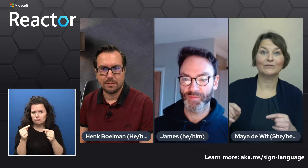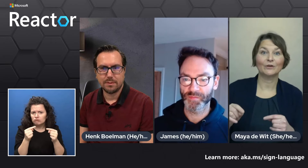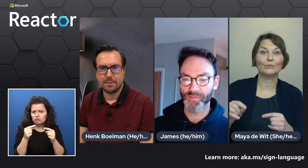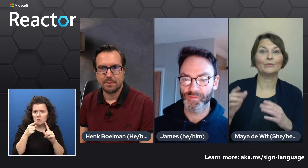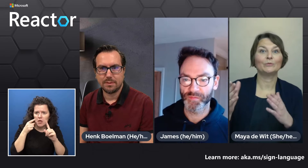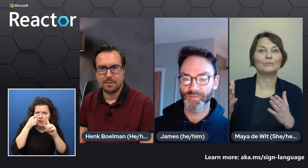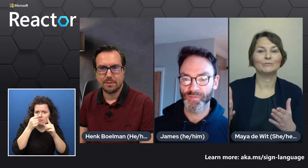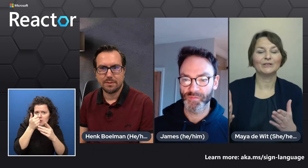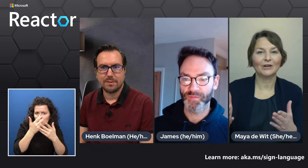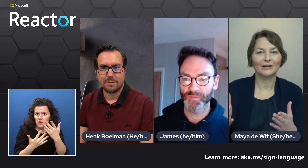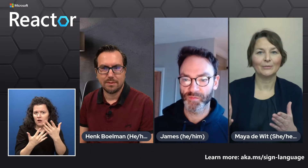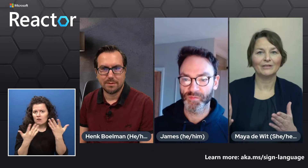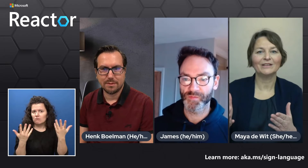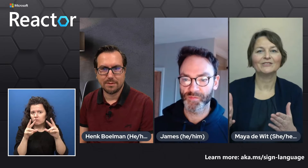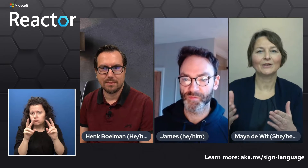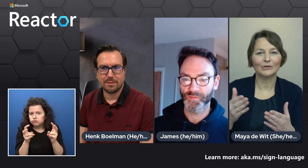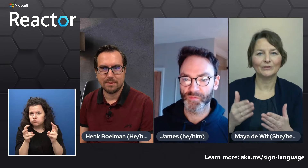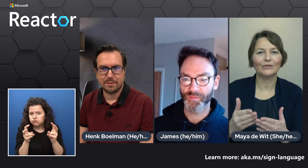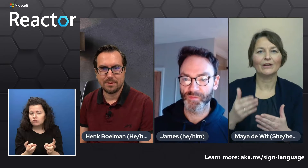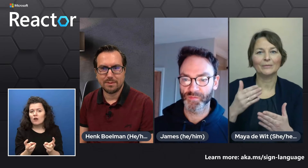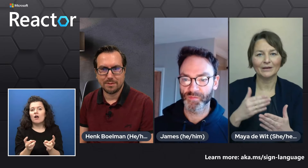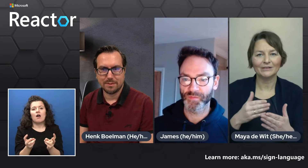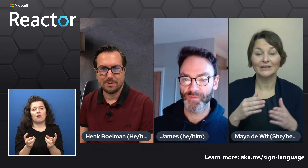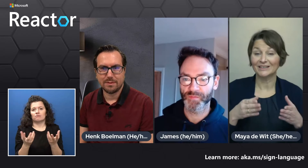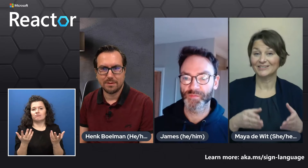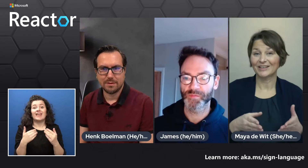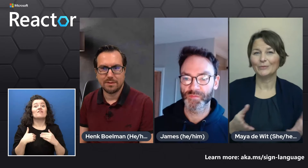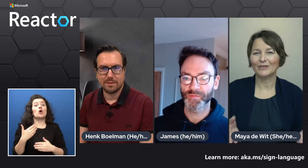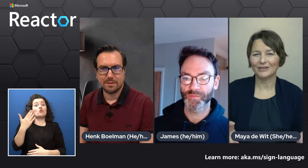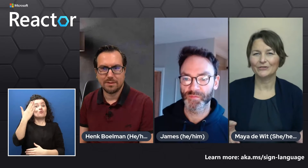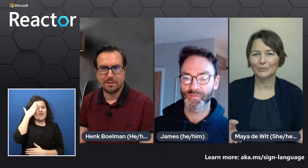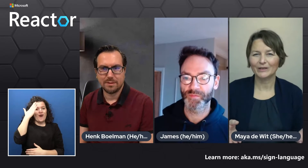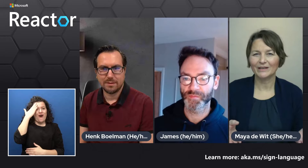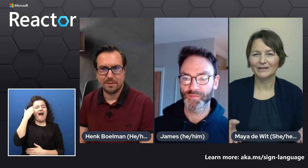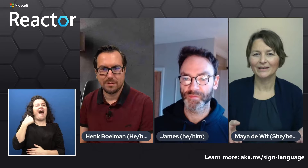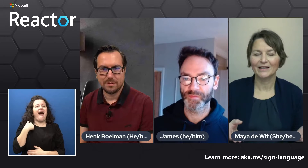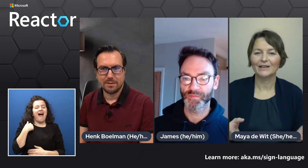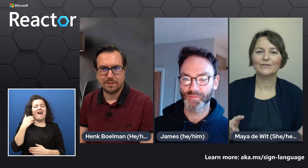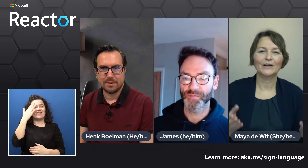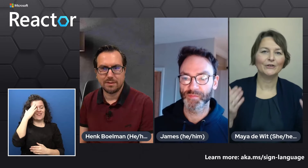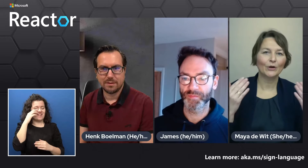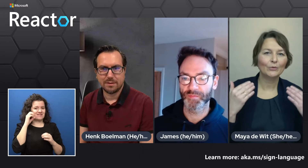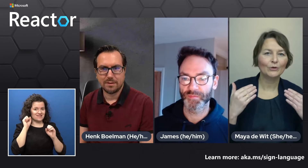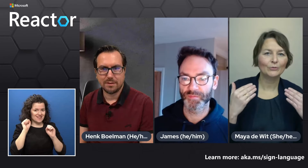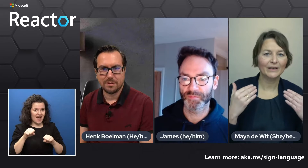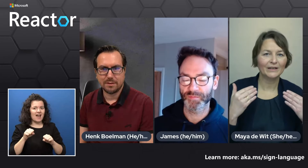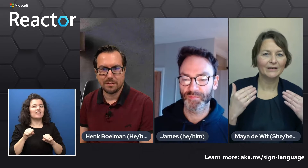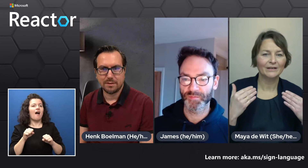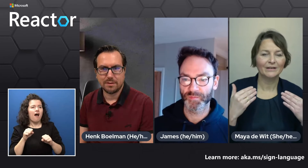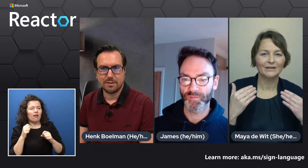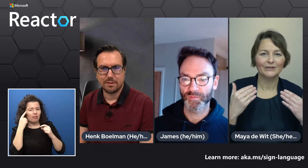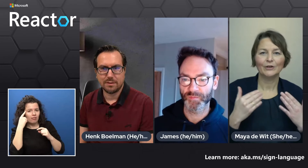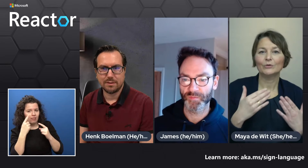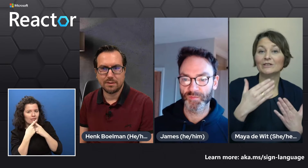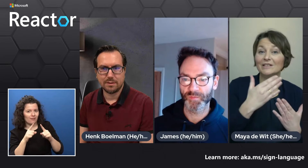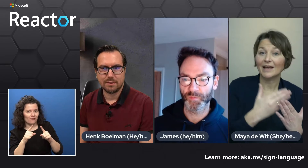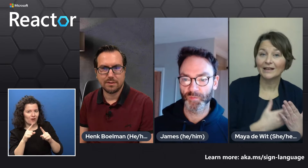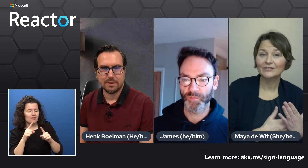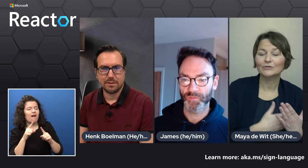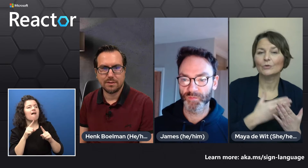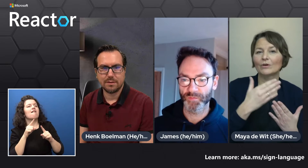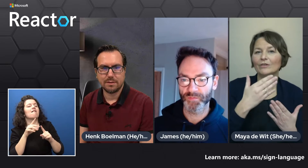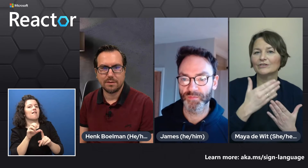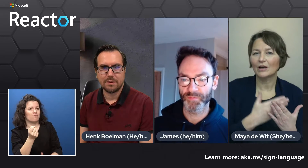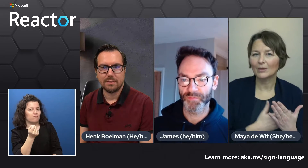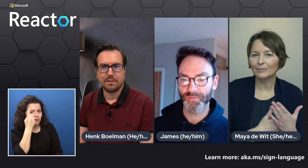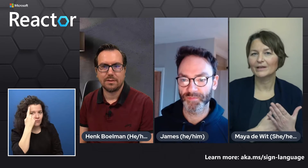would have known we would be talking about this, I would have thought about it. Same with interpreting. If I know already, the text